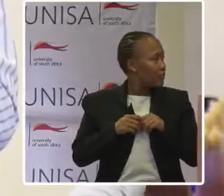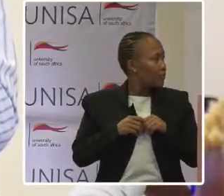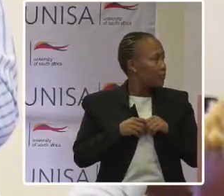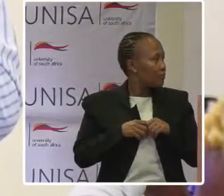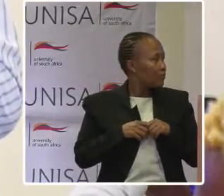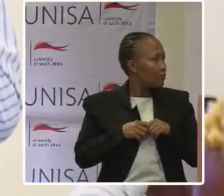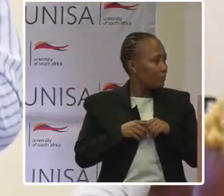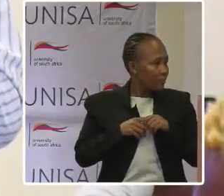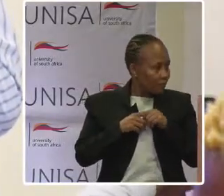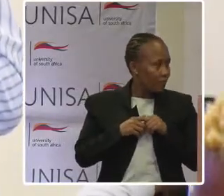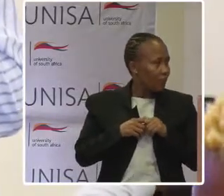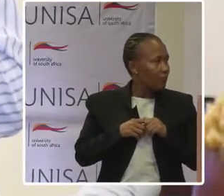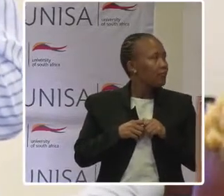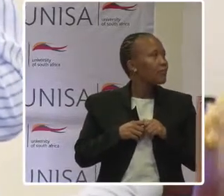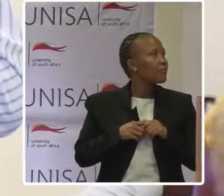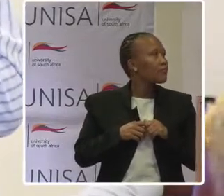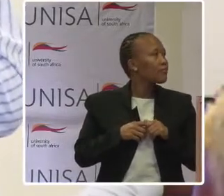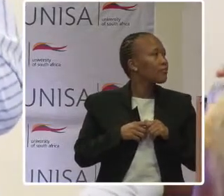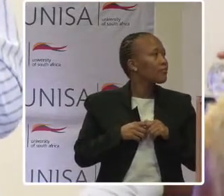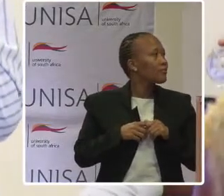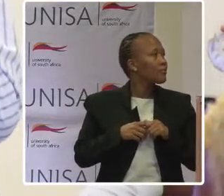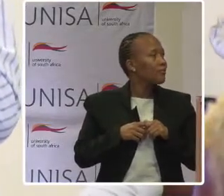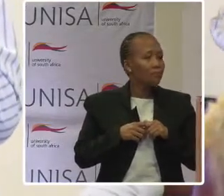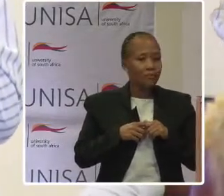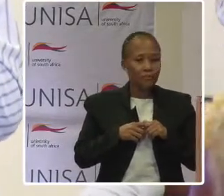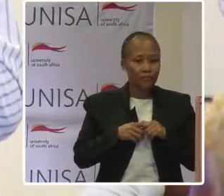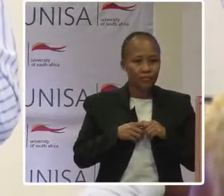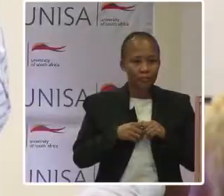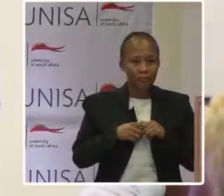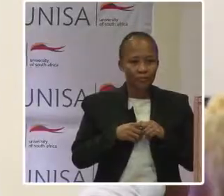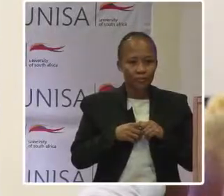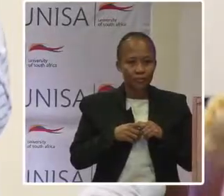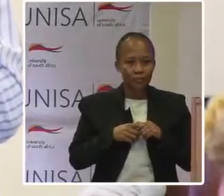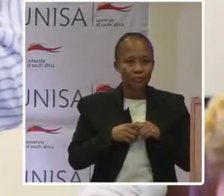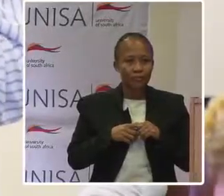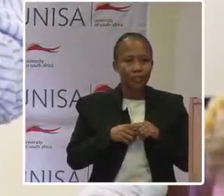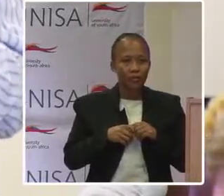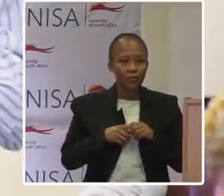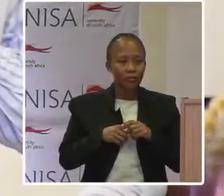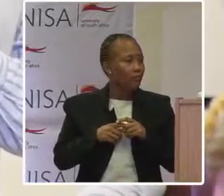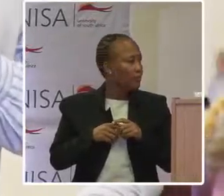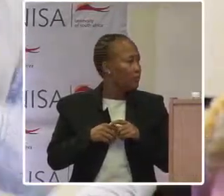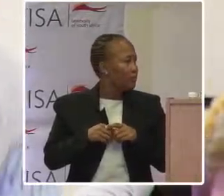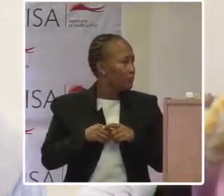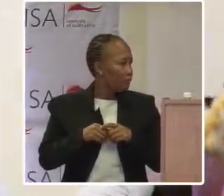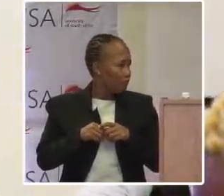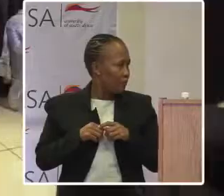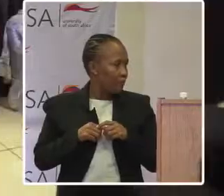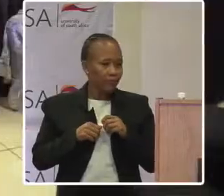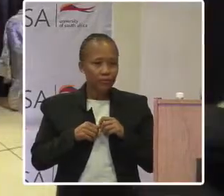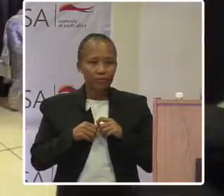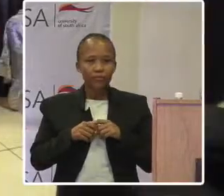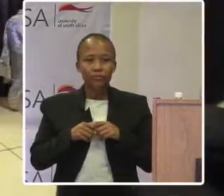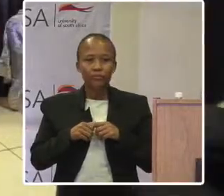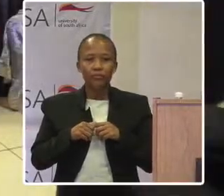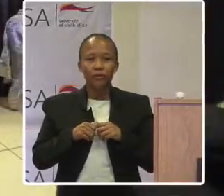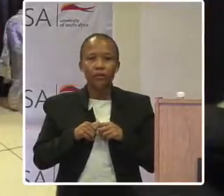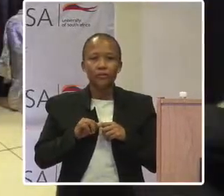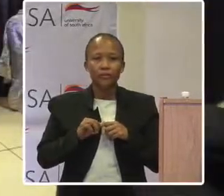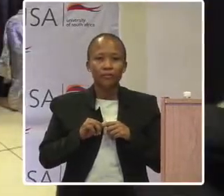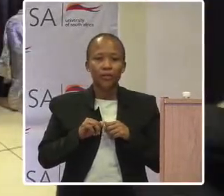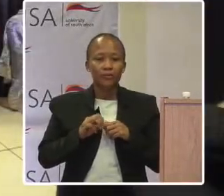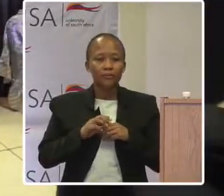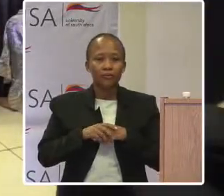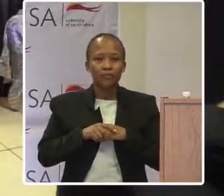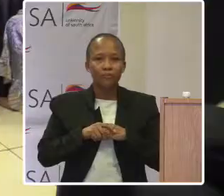confusing. And then we check. Then we check the answers. You are Yeah. confusing Thank you. Okay. We'll